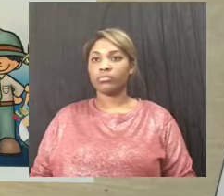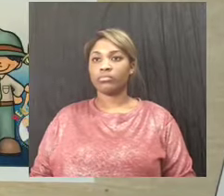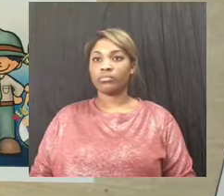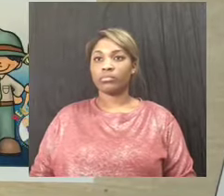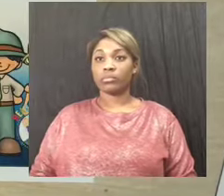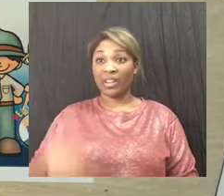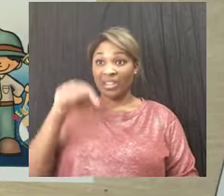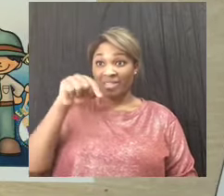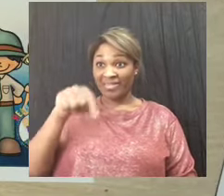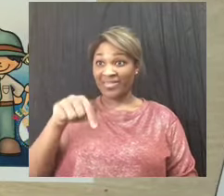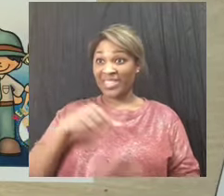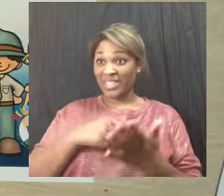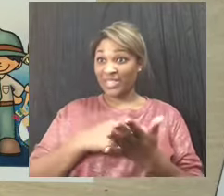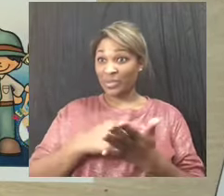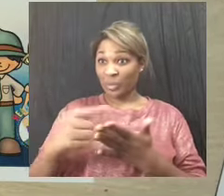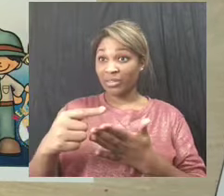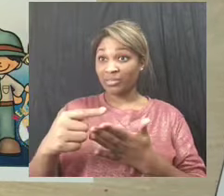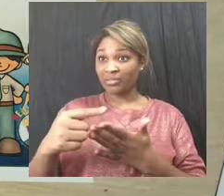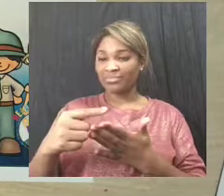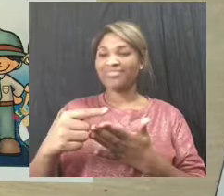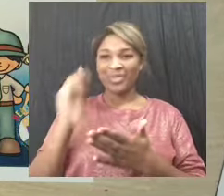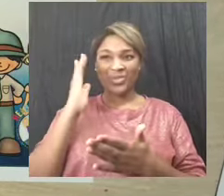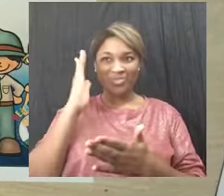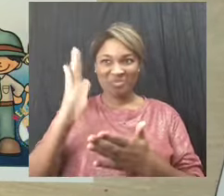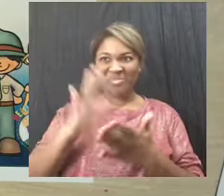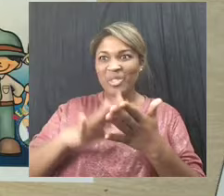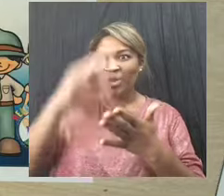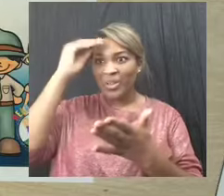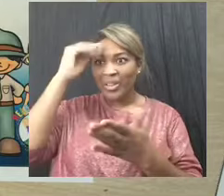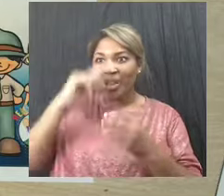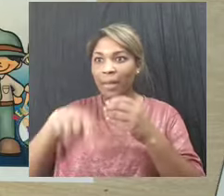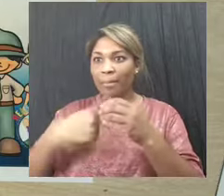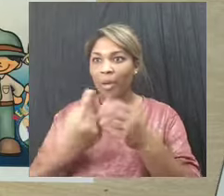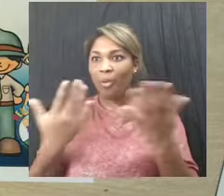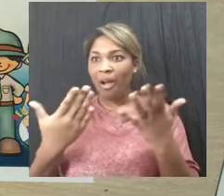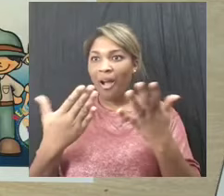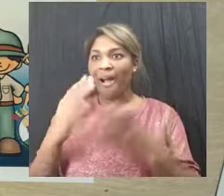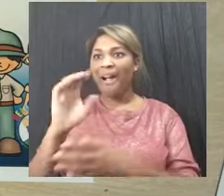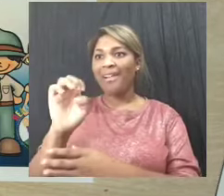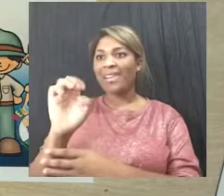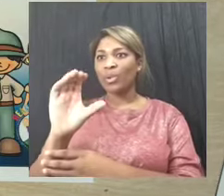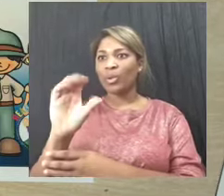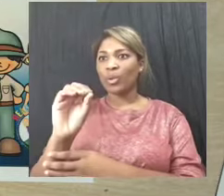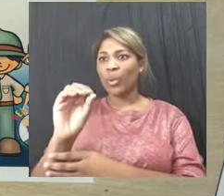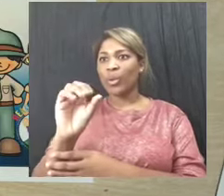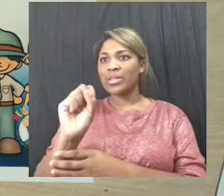This week we are learning about ecosystems.